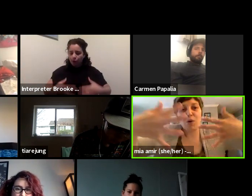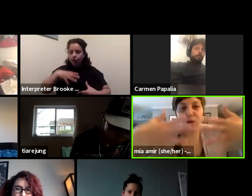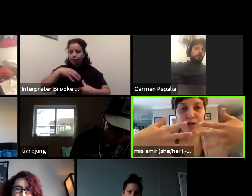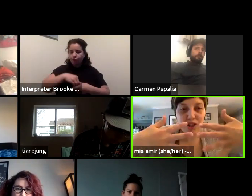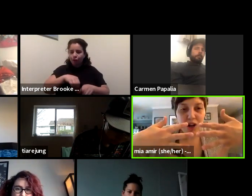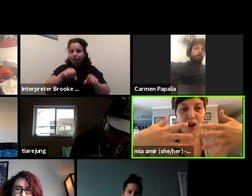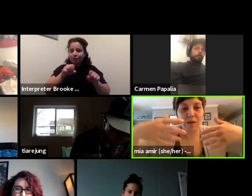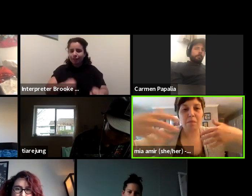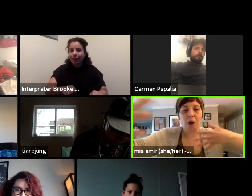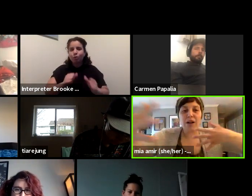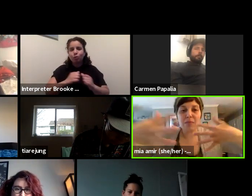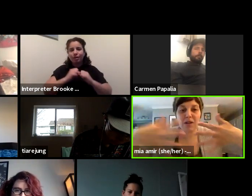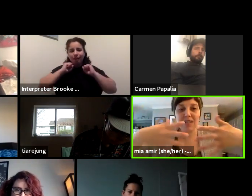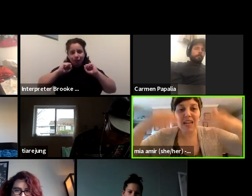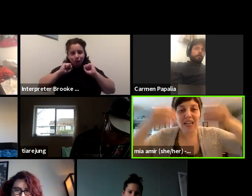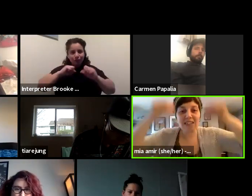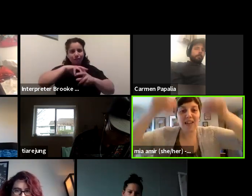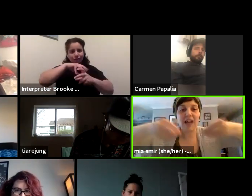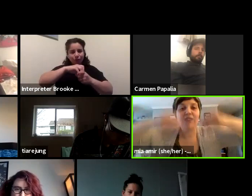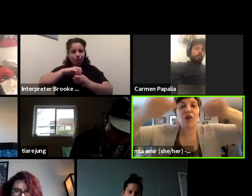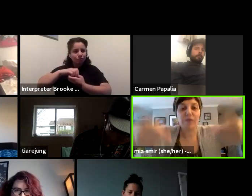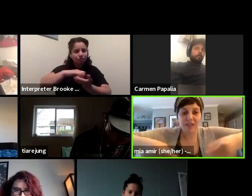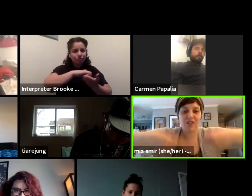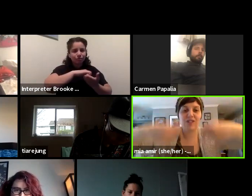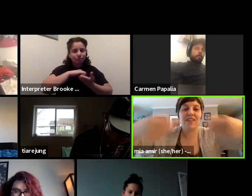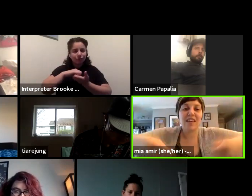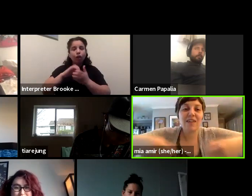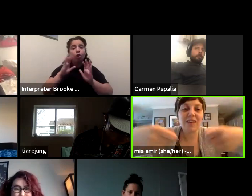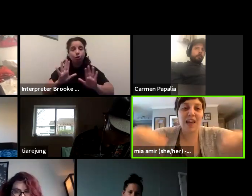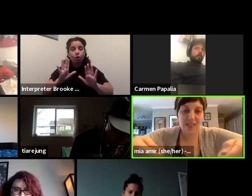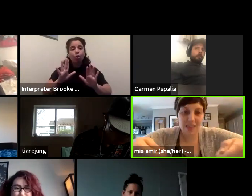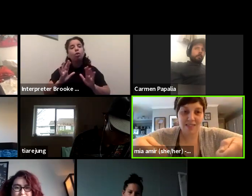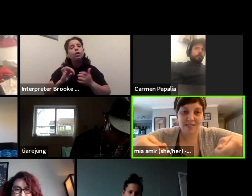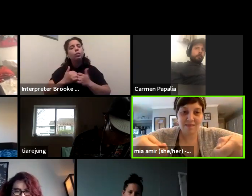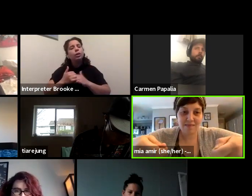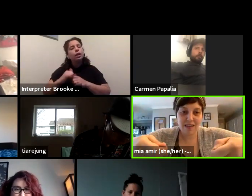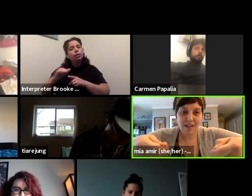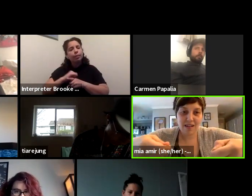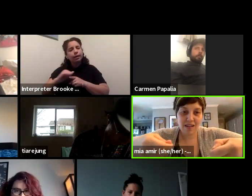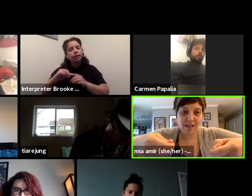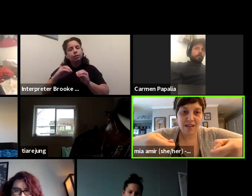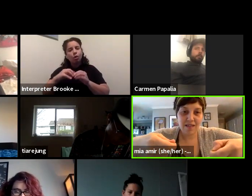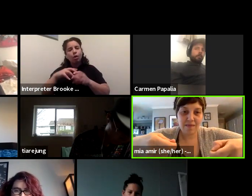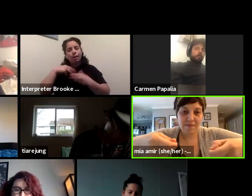can we merge our embodiment inside of conversations even like this?